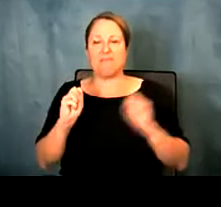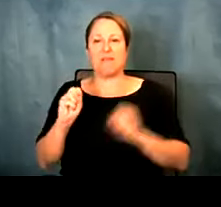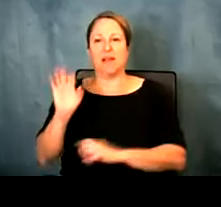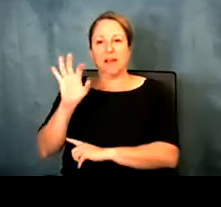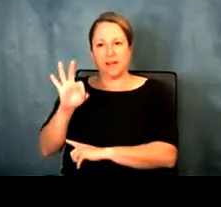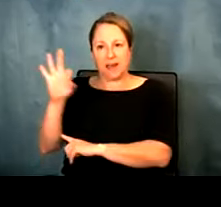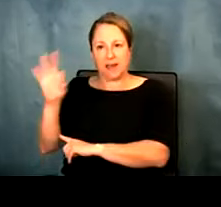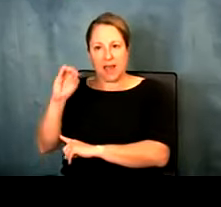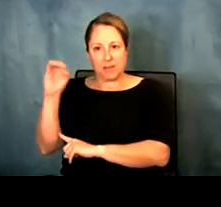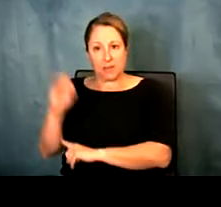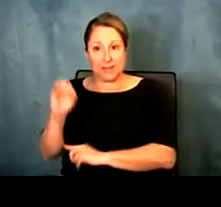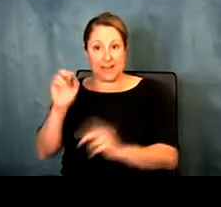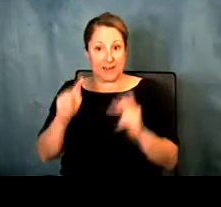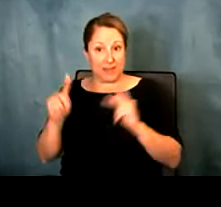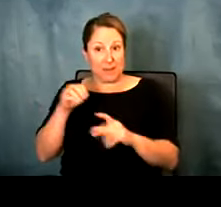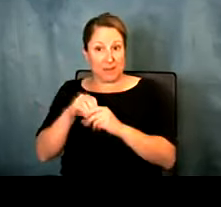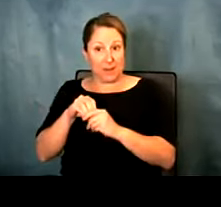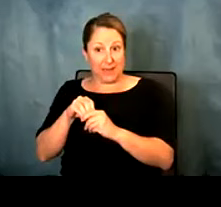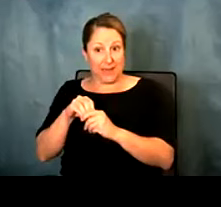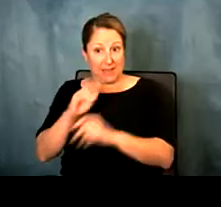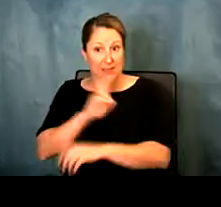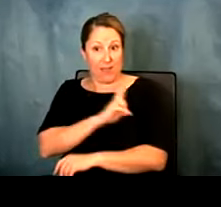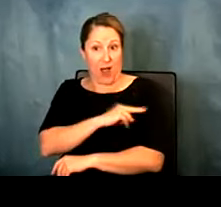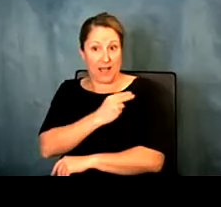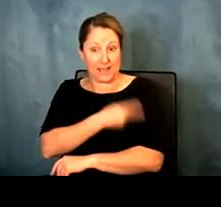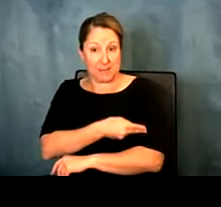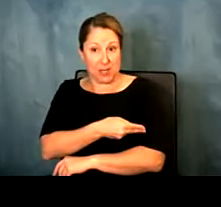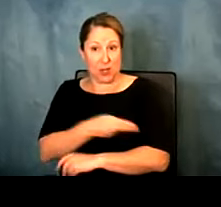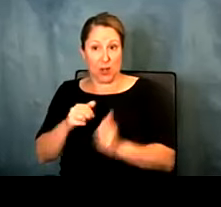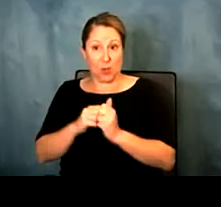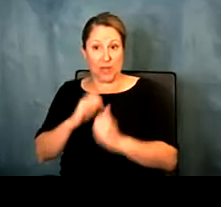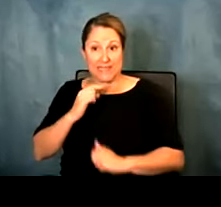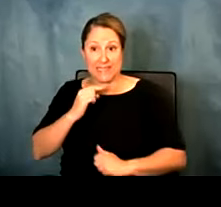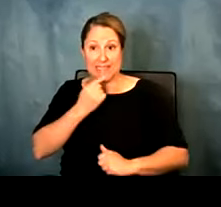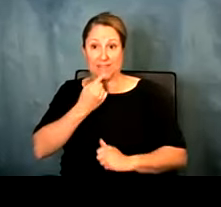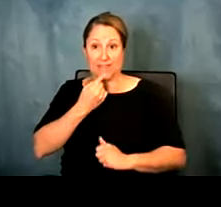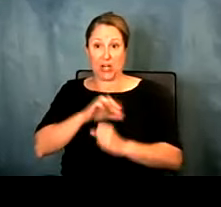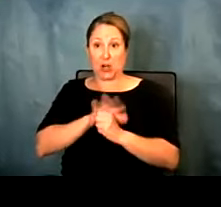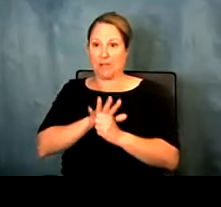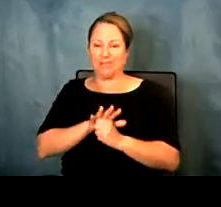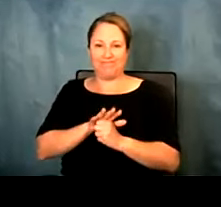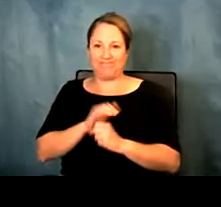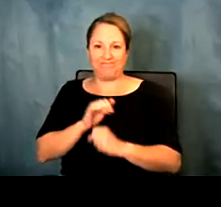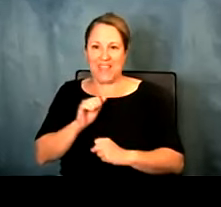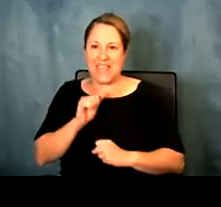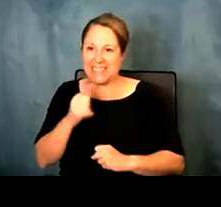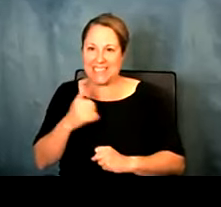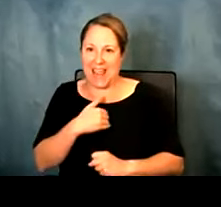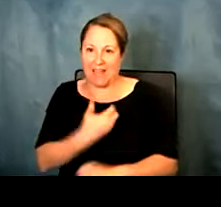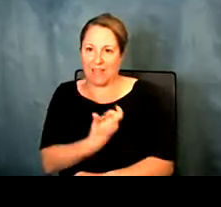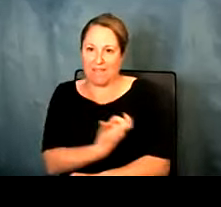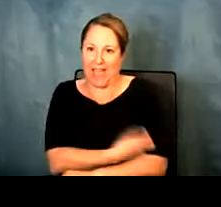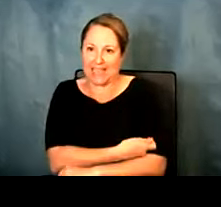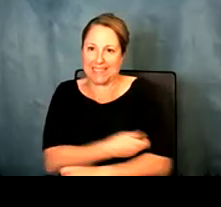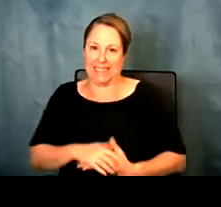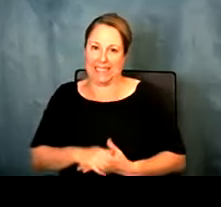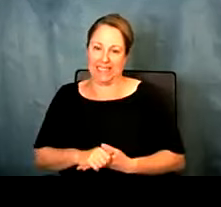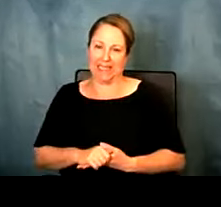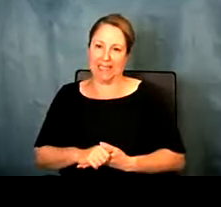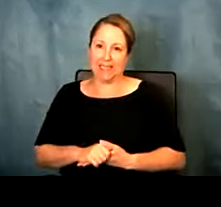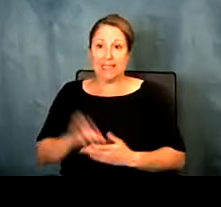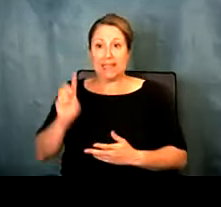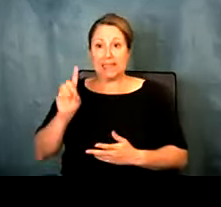in our hospital who are ending up with severe COVID are not vaccinated. So the vaccine data that